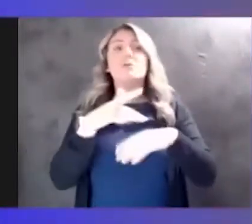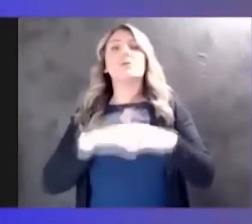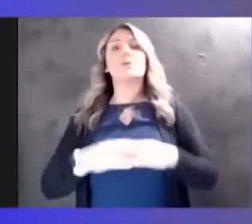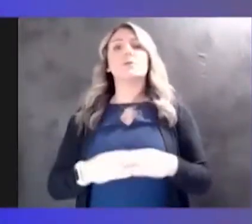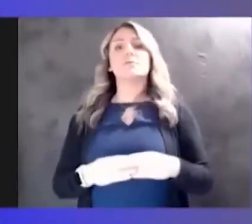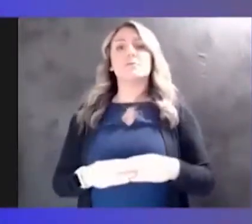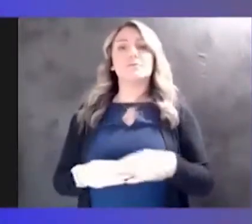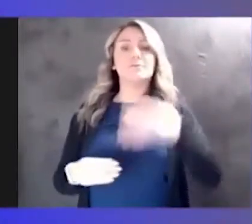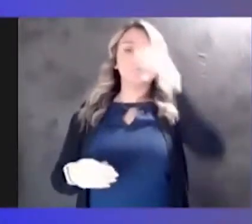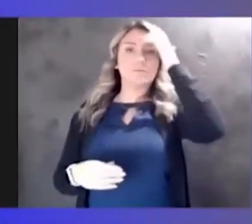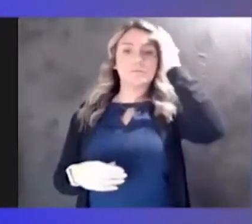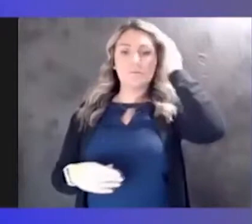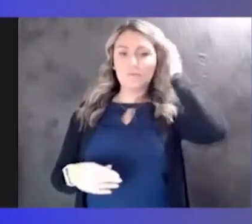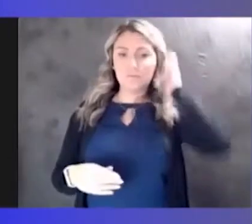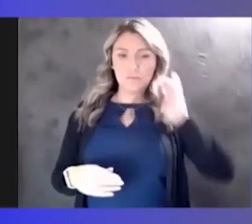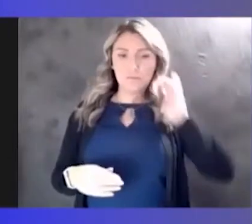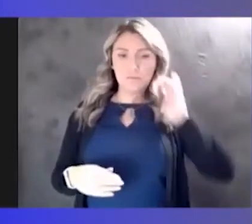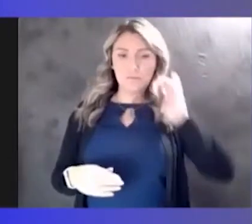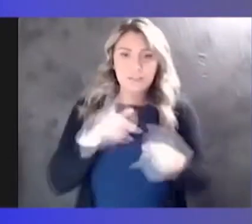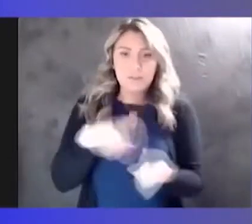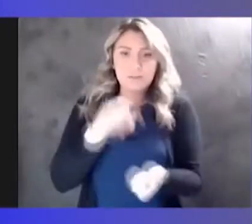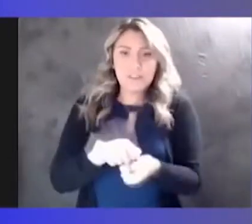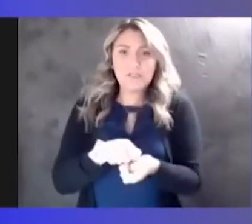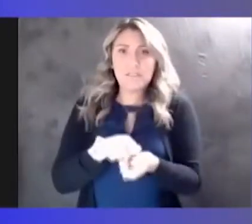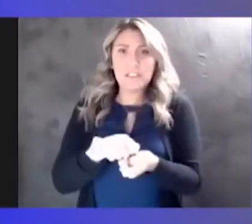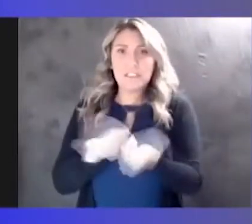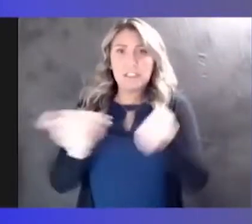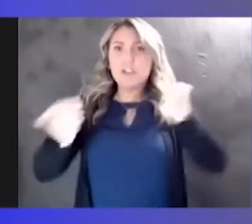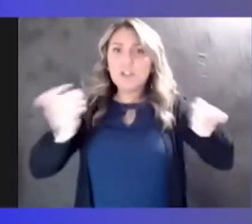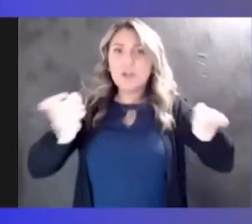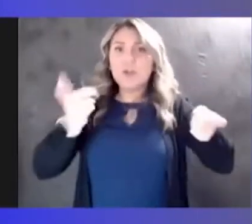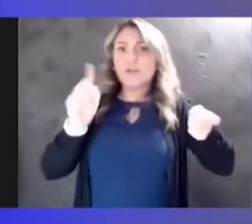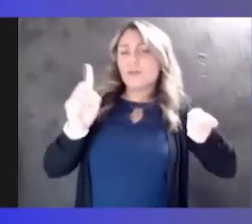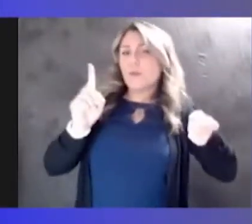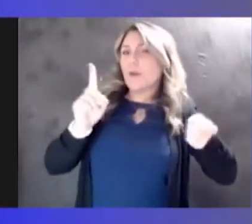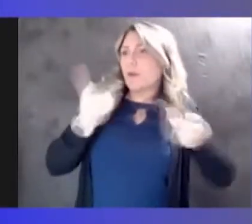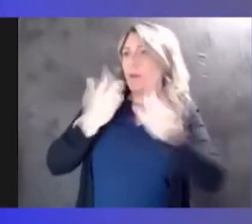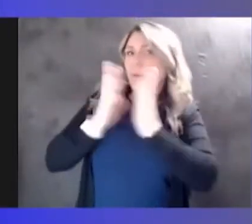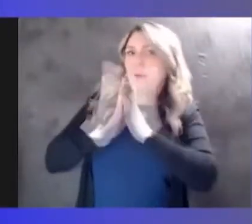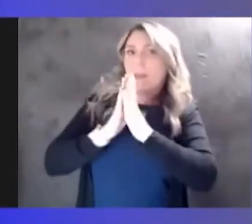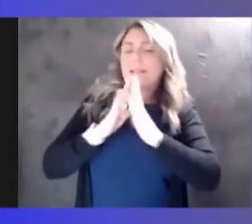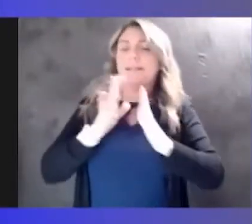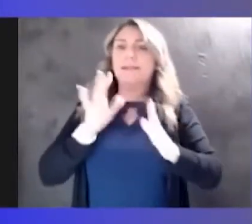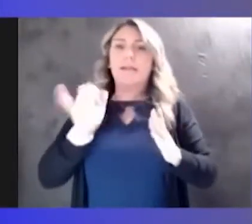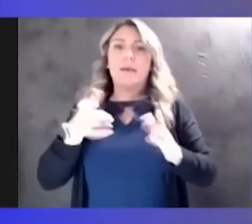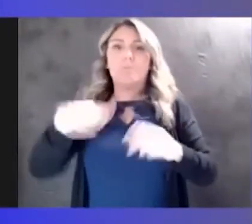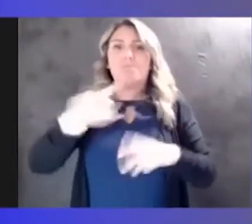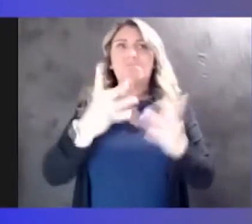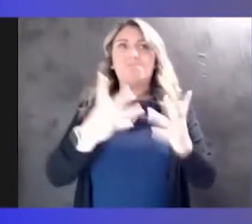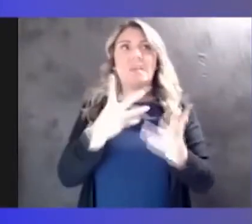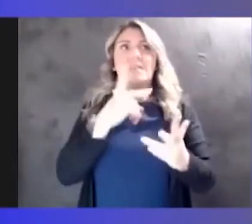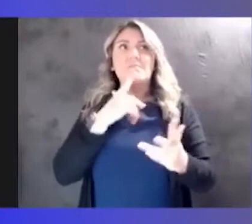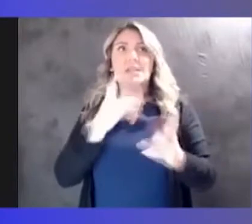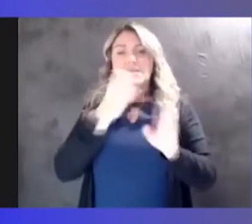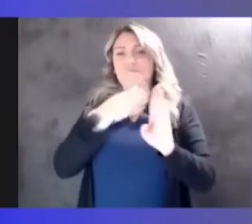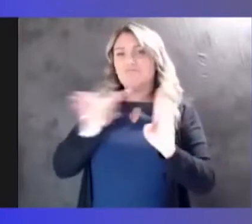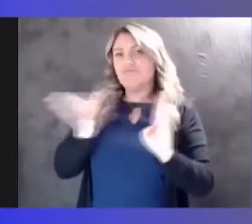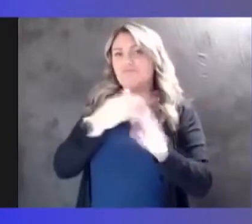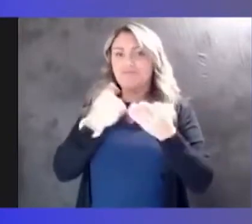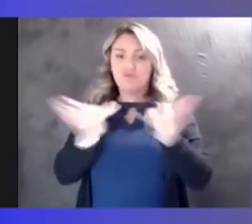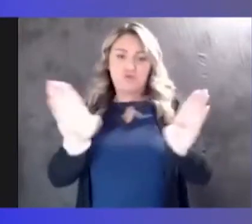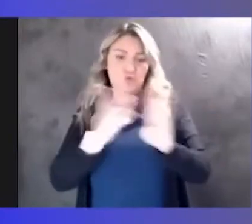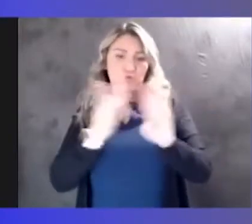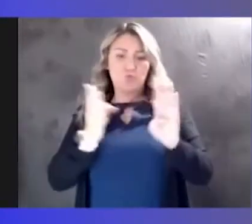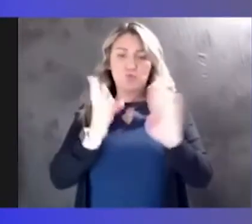have certain controls where we're going to be requesting that they maybe do gentle range of motion exercises to keep their